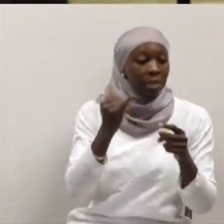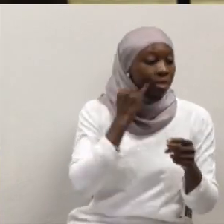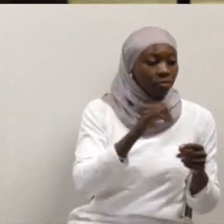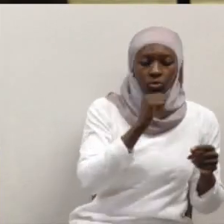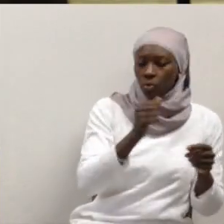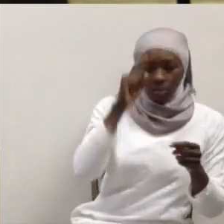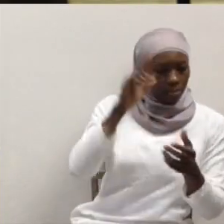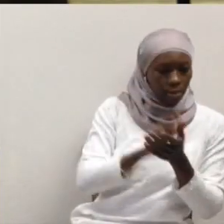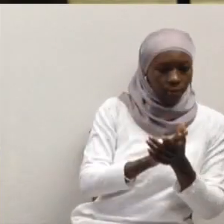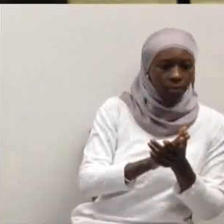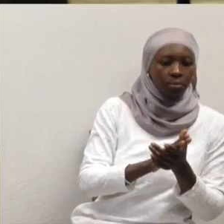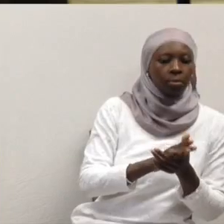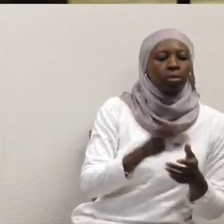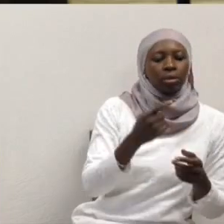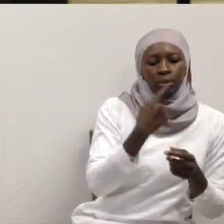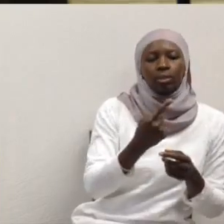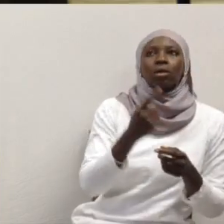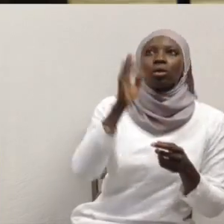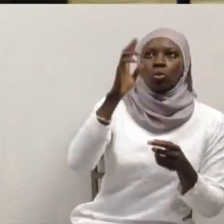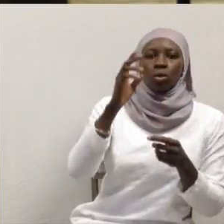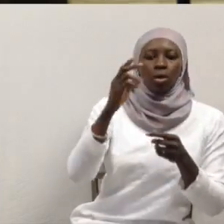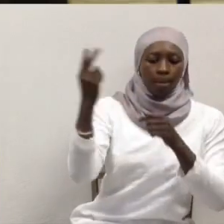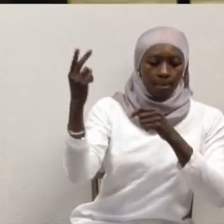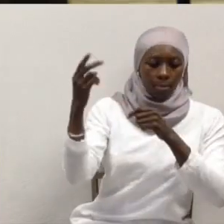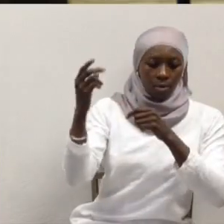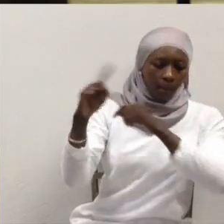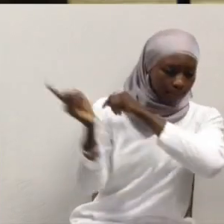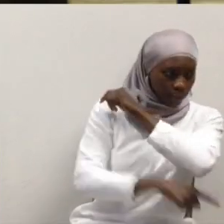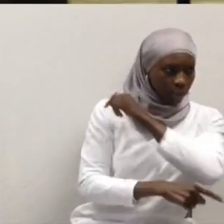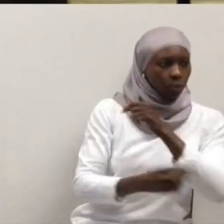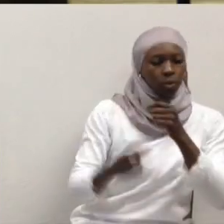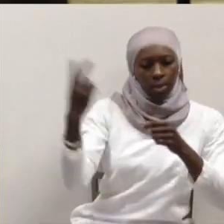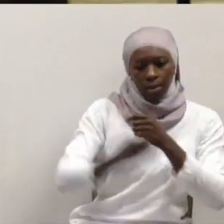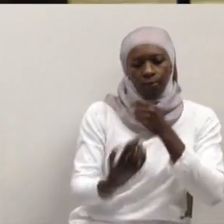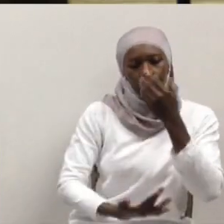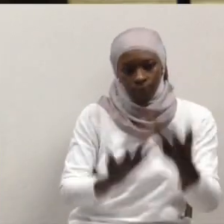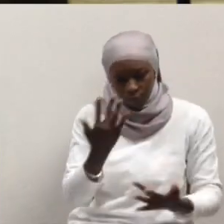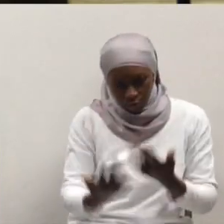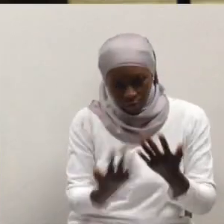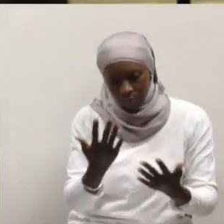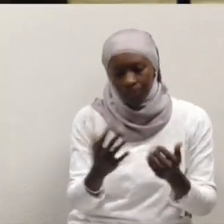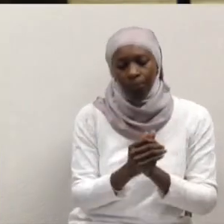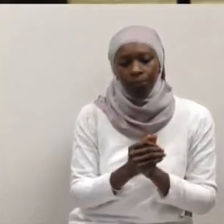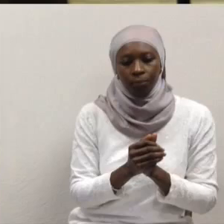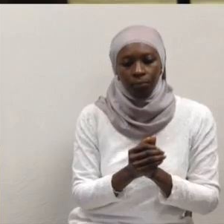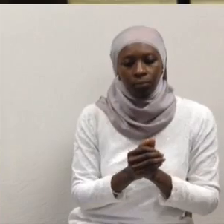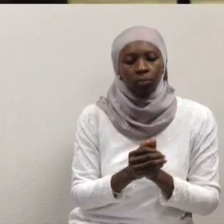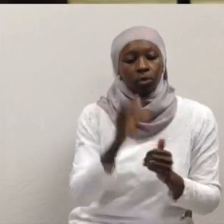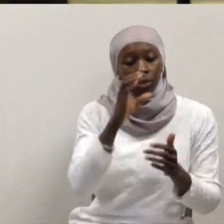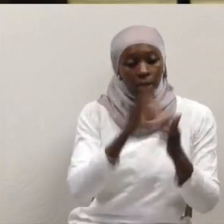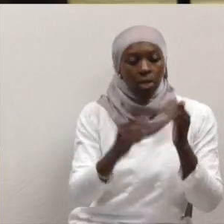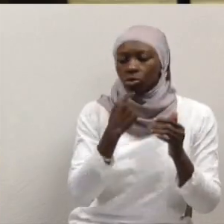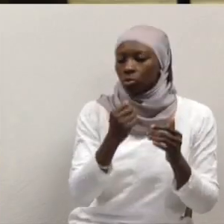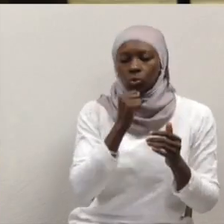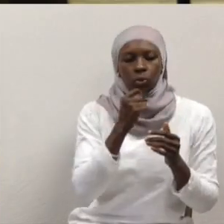a very serious threat, that now the ayat are not talking about the